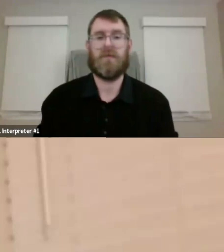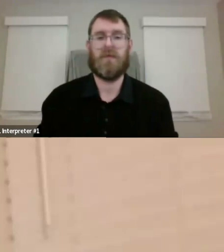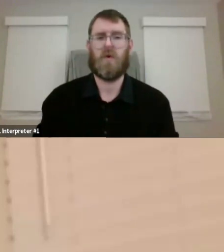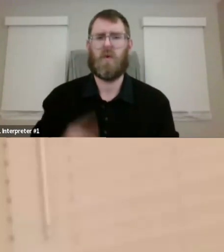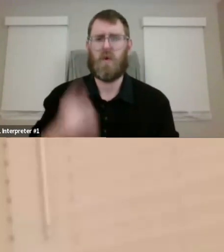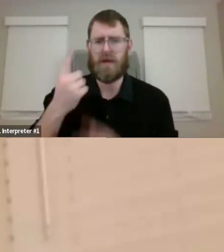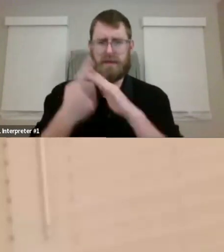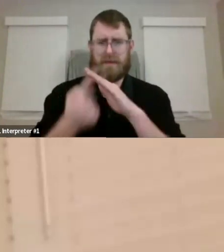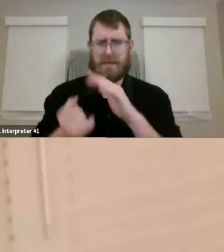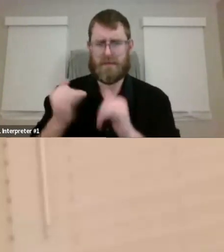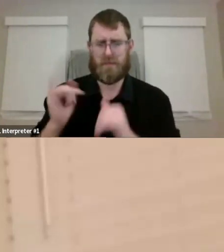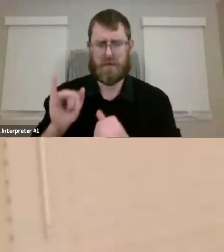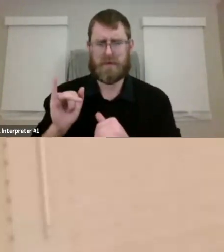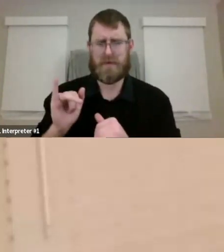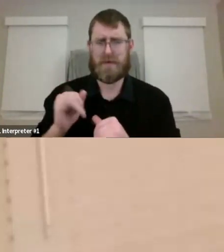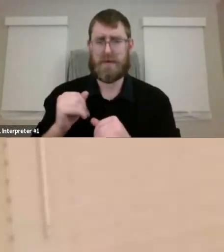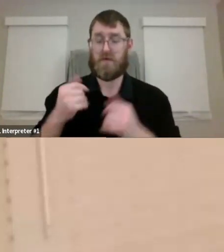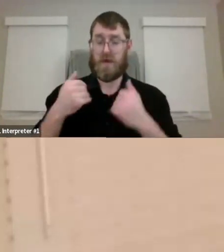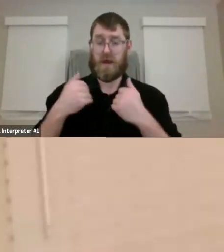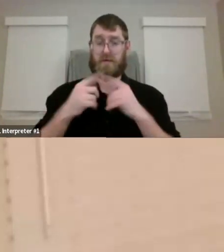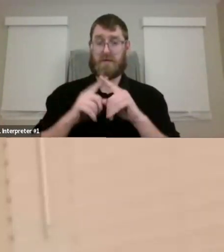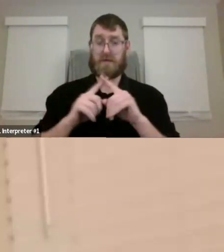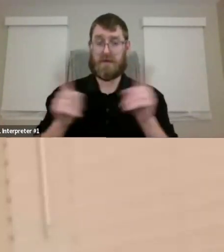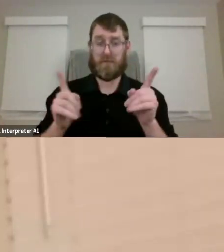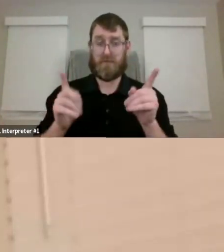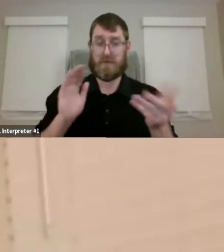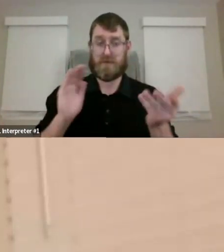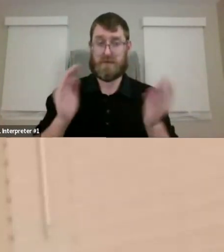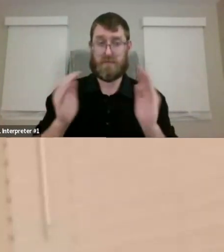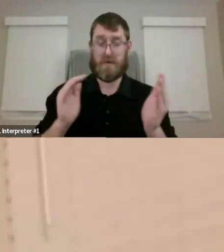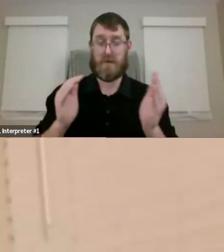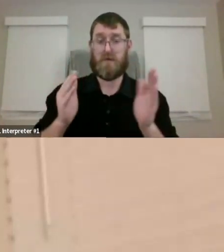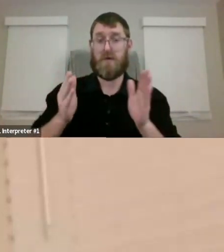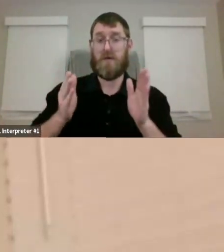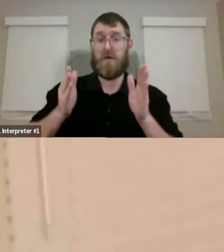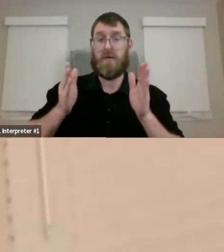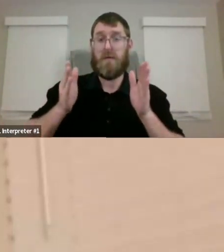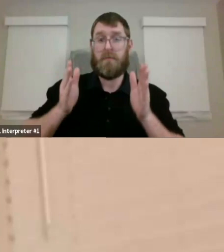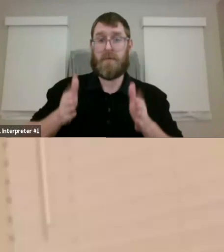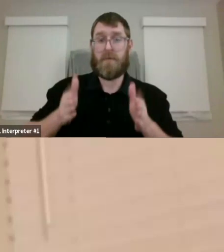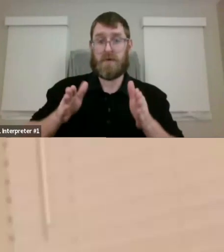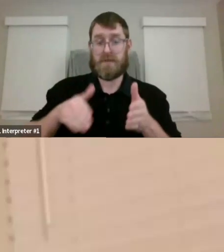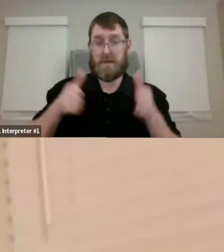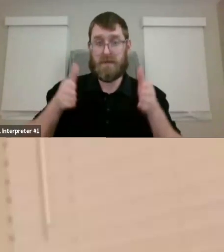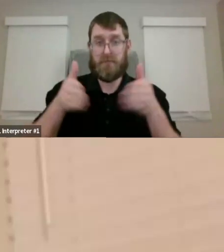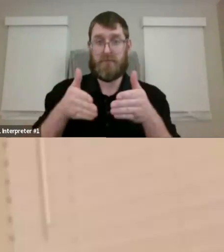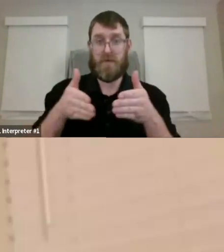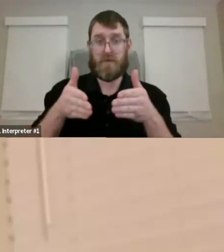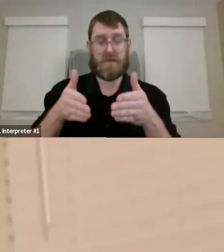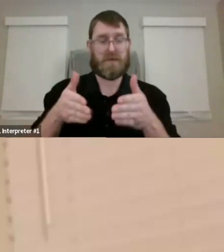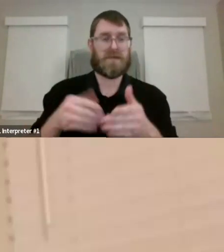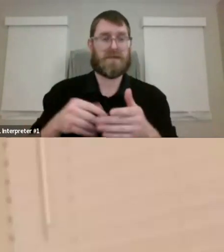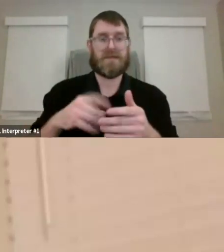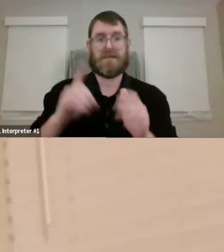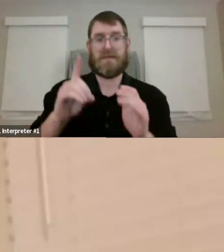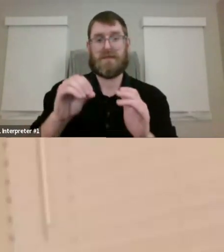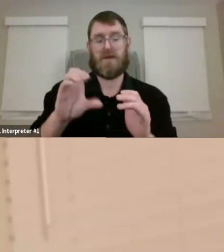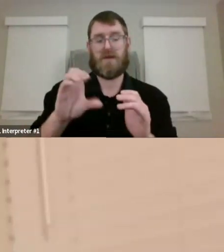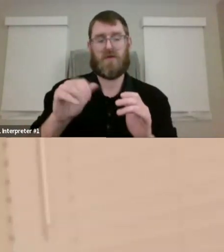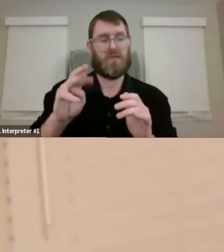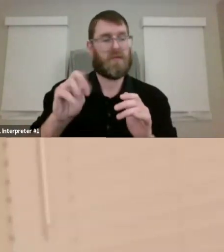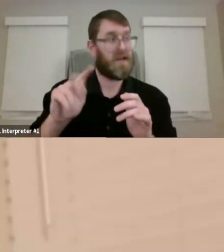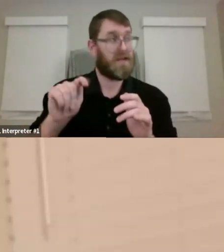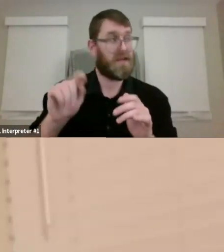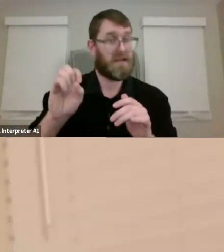lost this. Is there a difference with person-centered planning document versus SDM as enacted